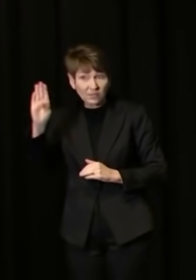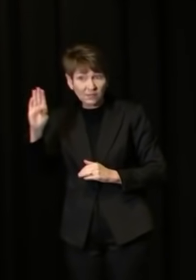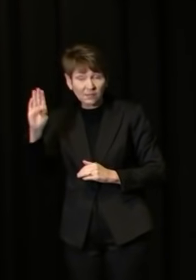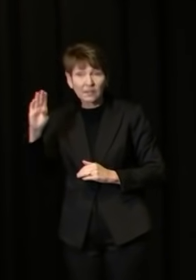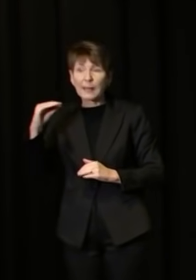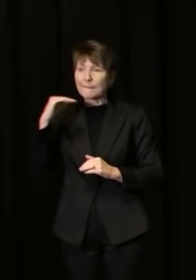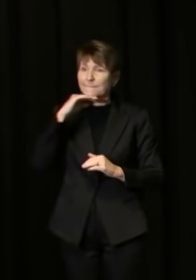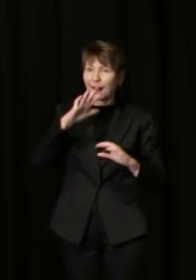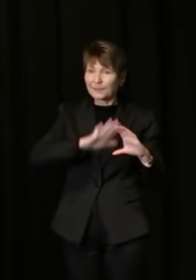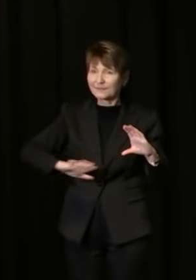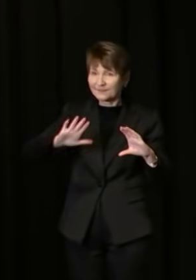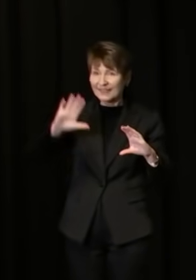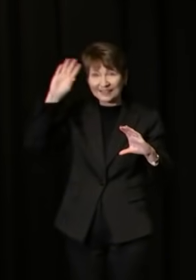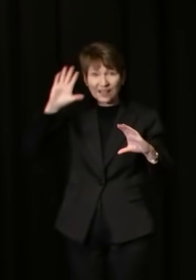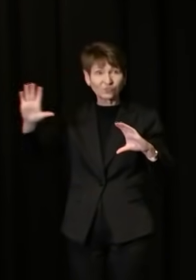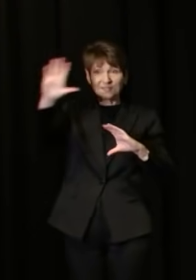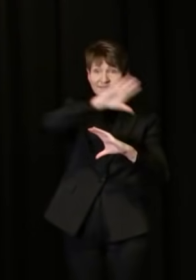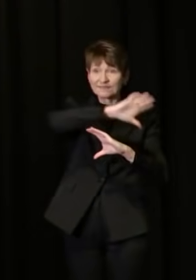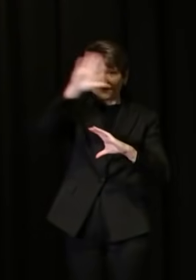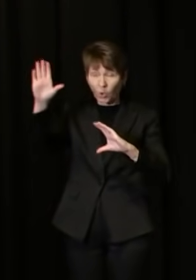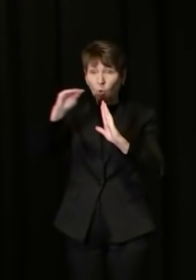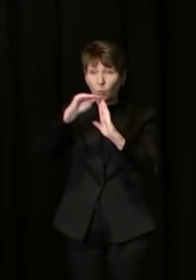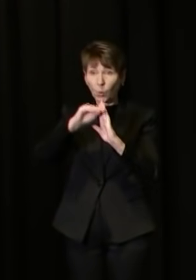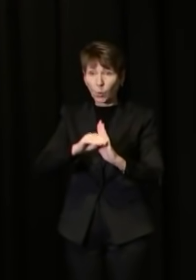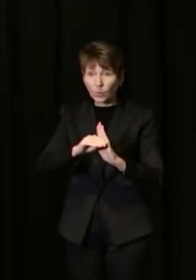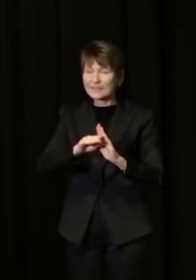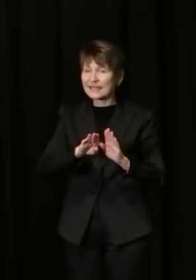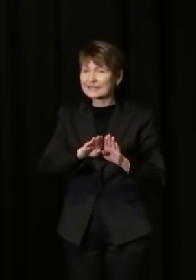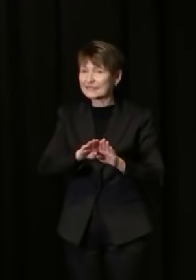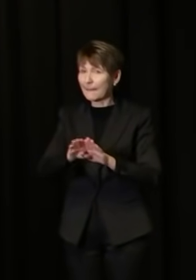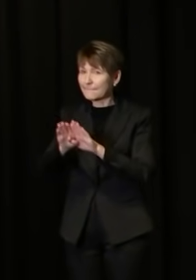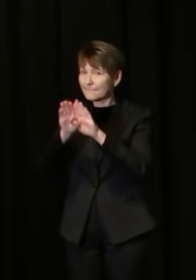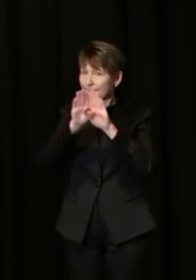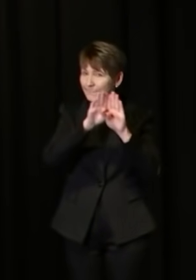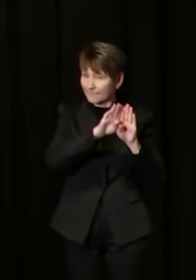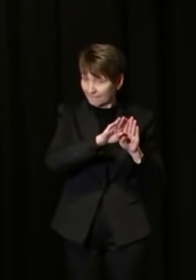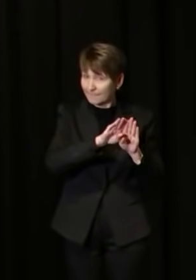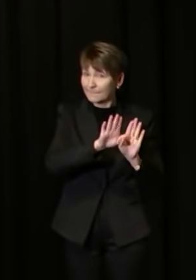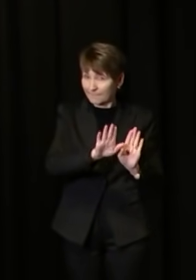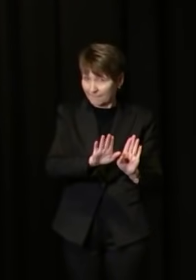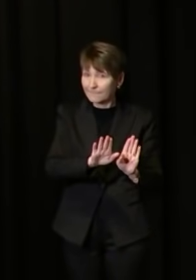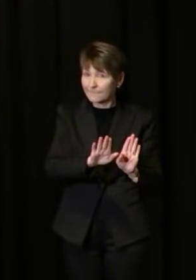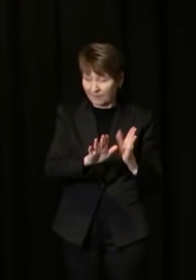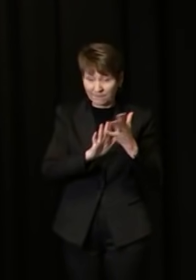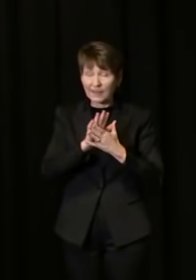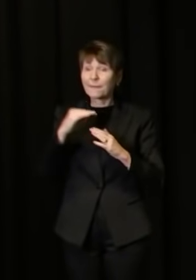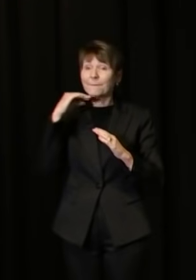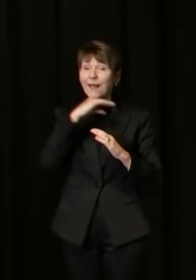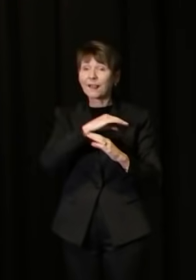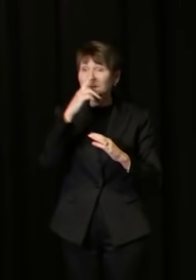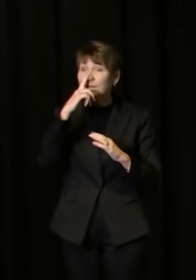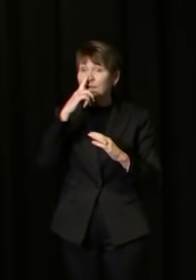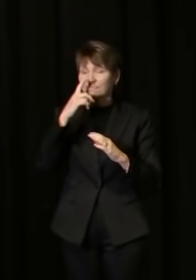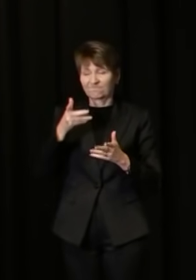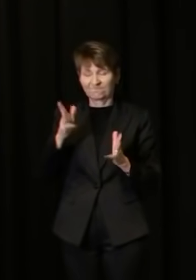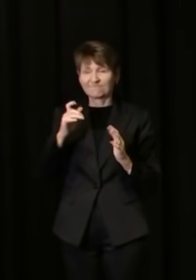metropolitan Melbourne coming together under the one set of public health rules, that will of course mean that Melburnians can travel to